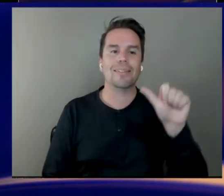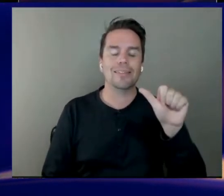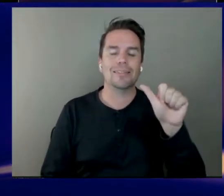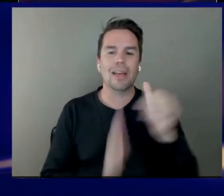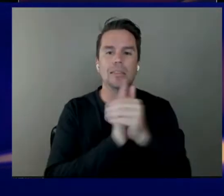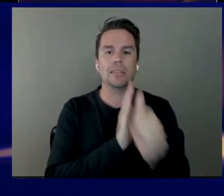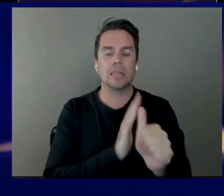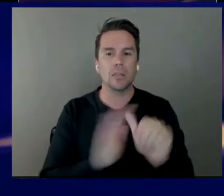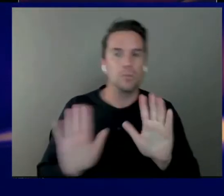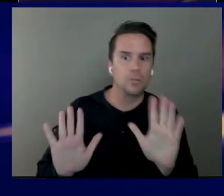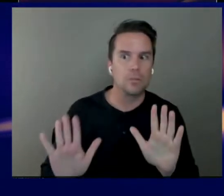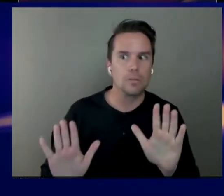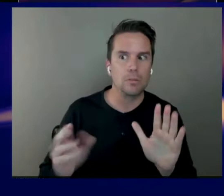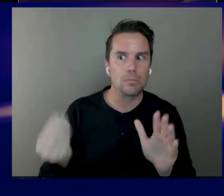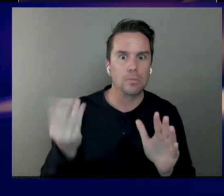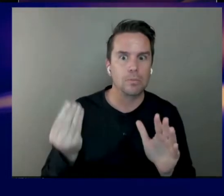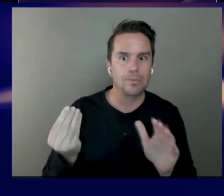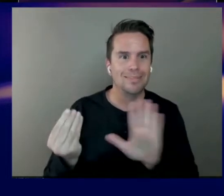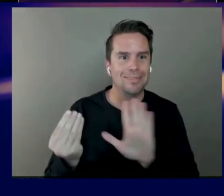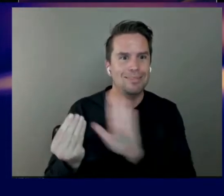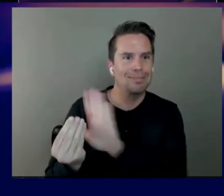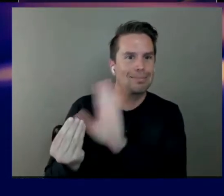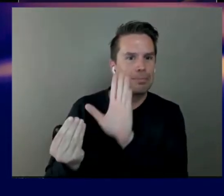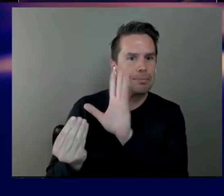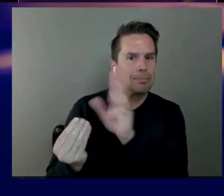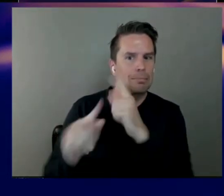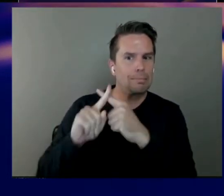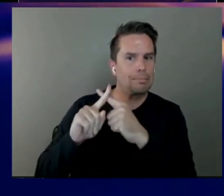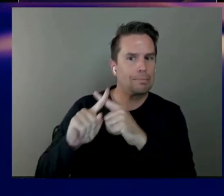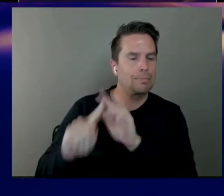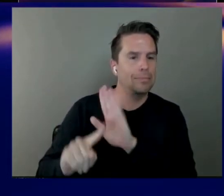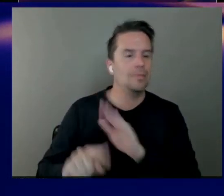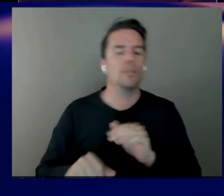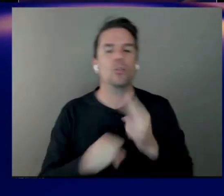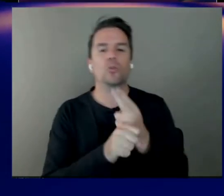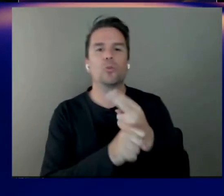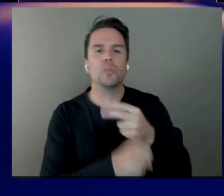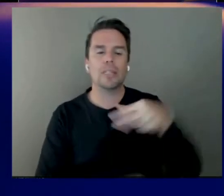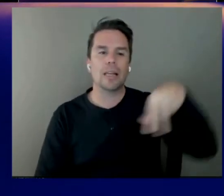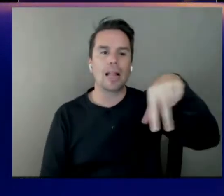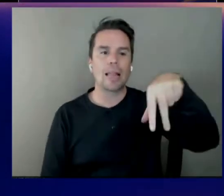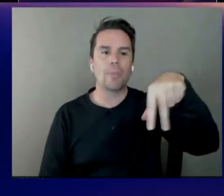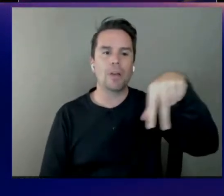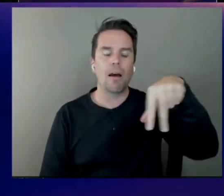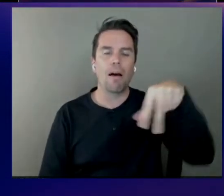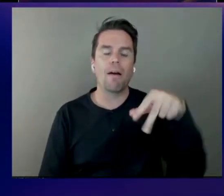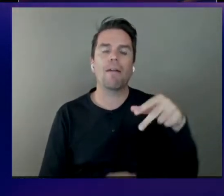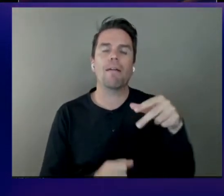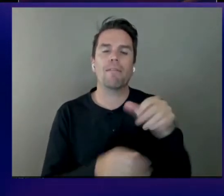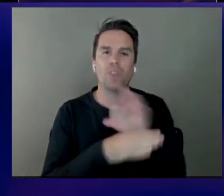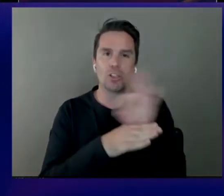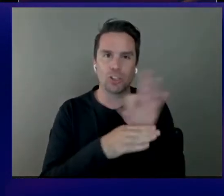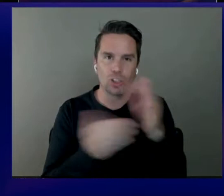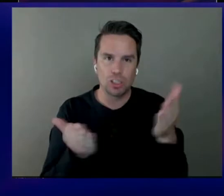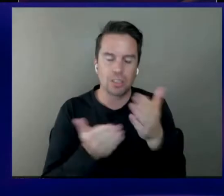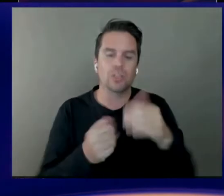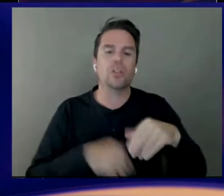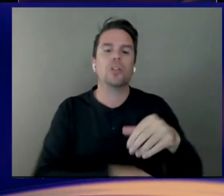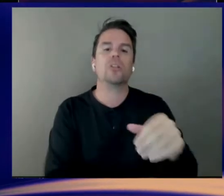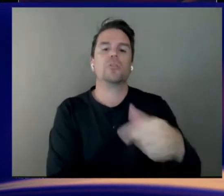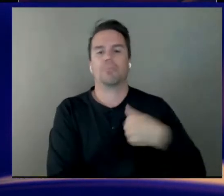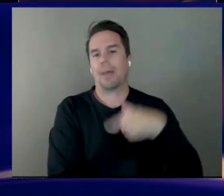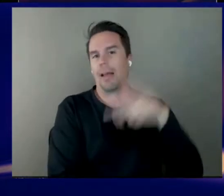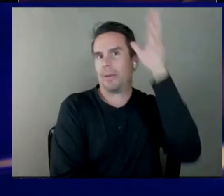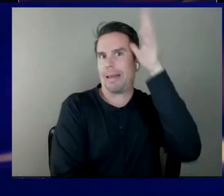mute it. I've written an Alexa skill that's using a Lambda function here. And I'm a dad, and so what this does is